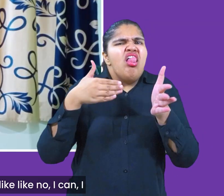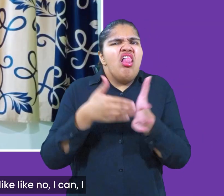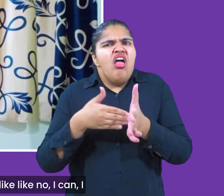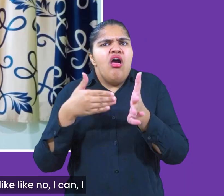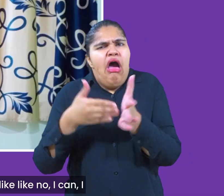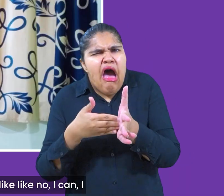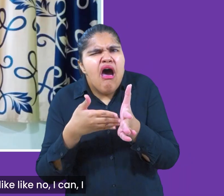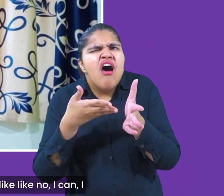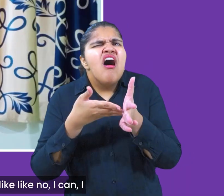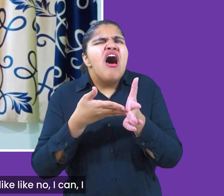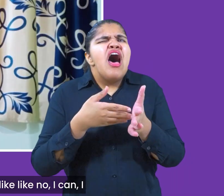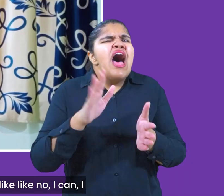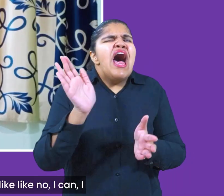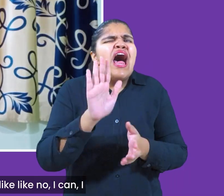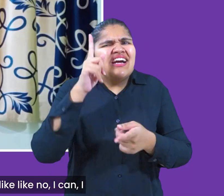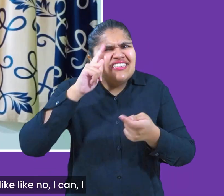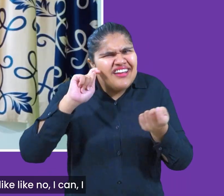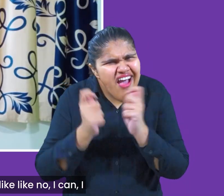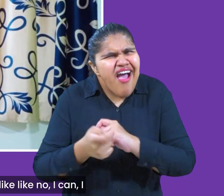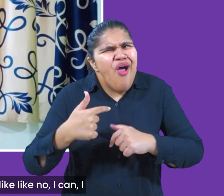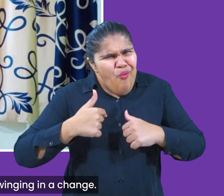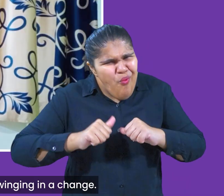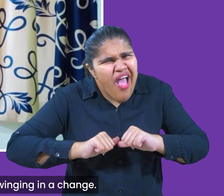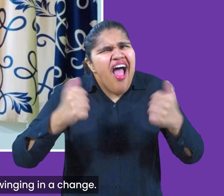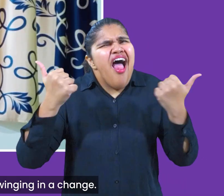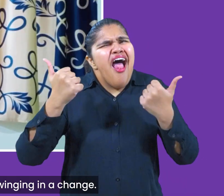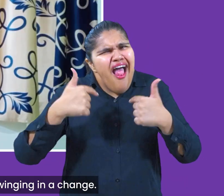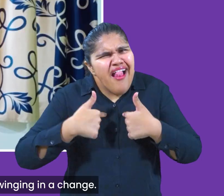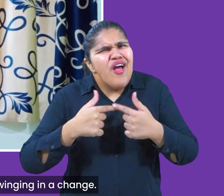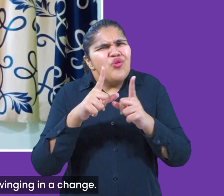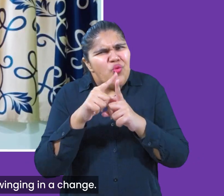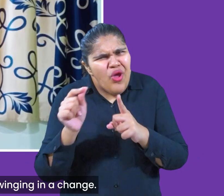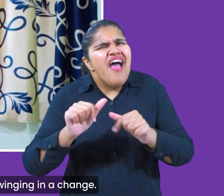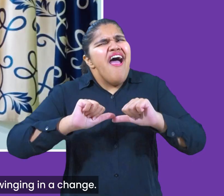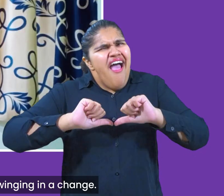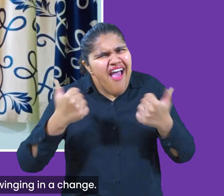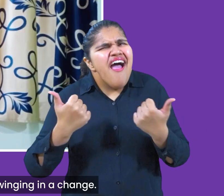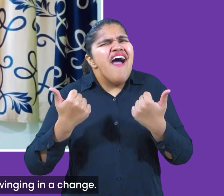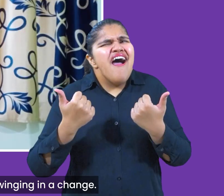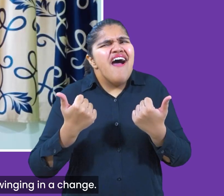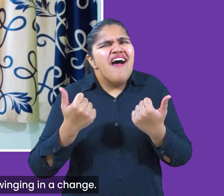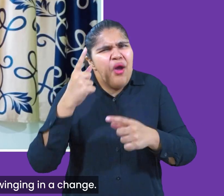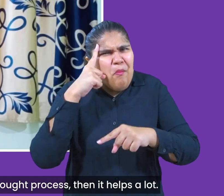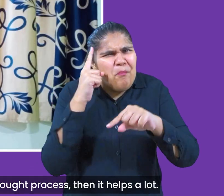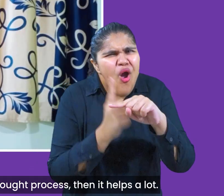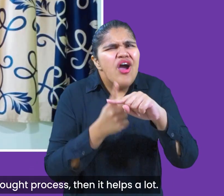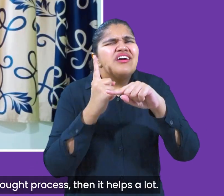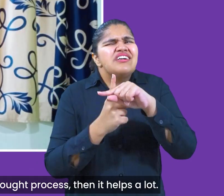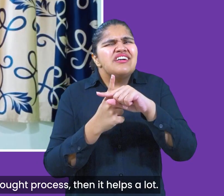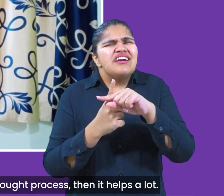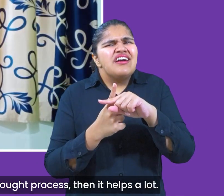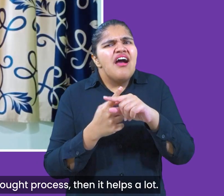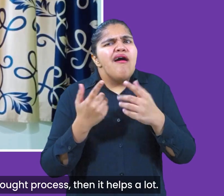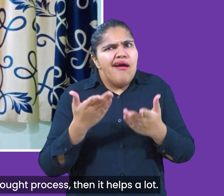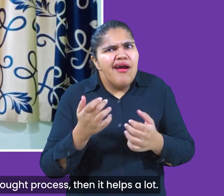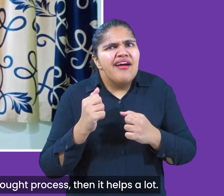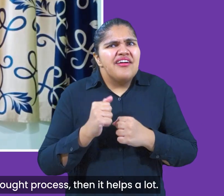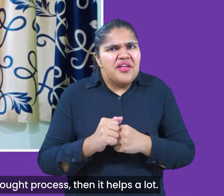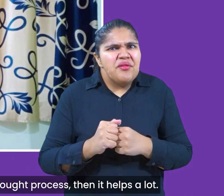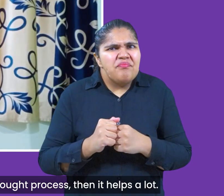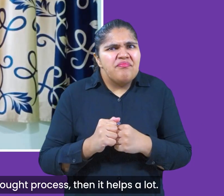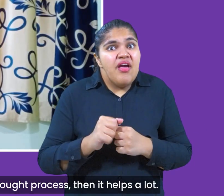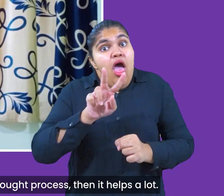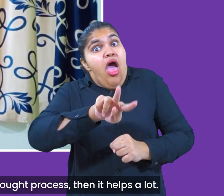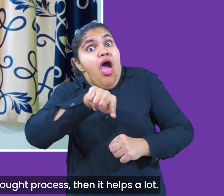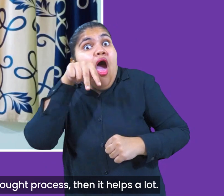change. Like no, I can actually at least try towards bringing in a change. So when we change that, when we shift